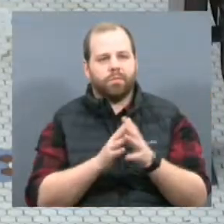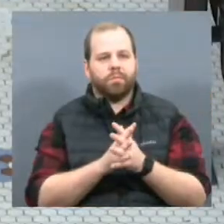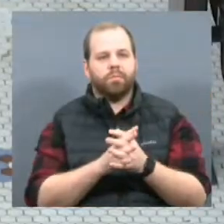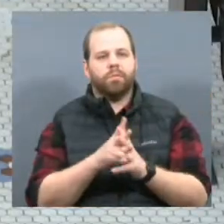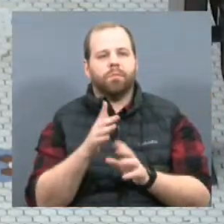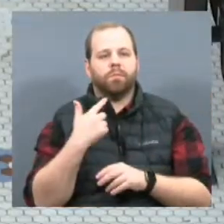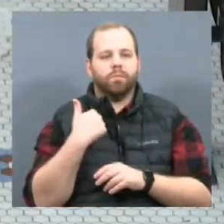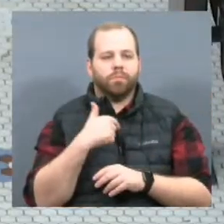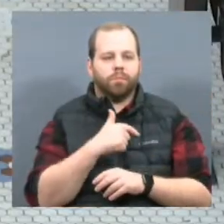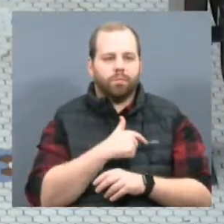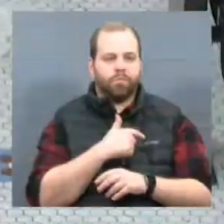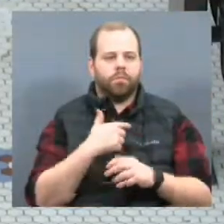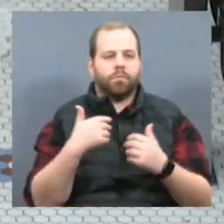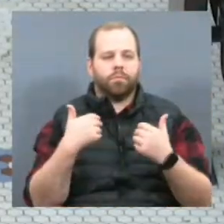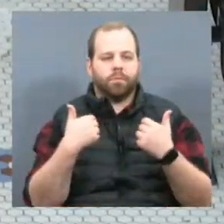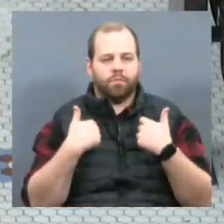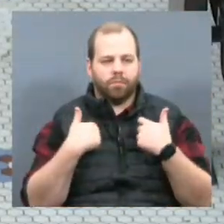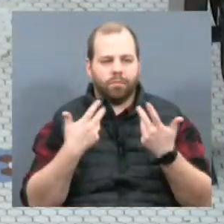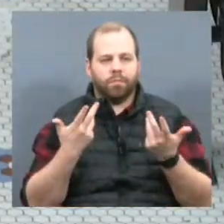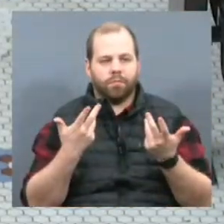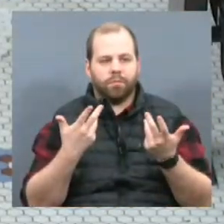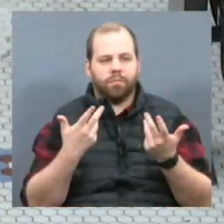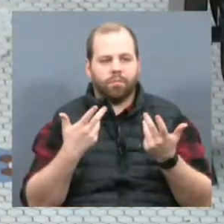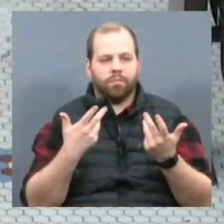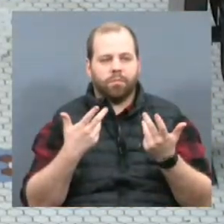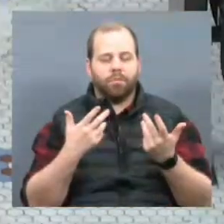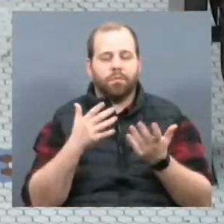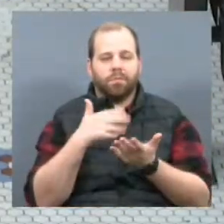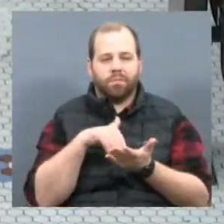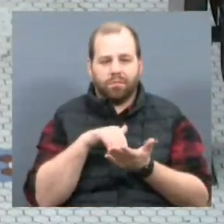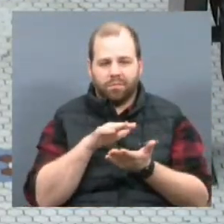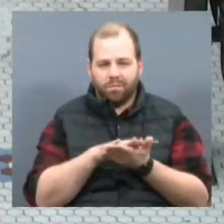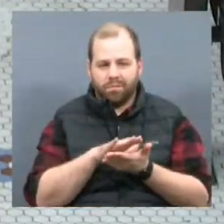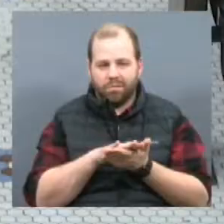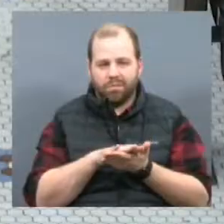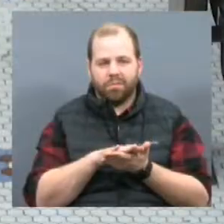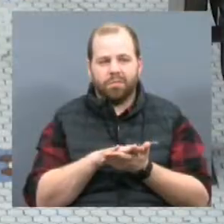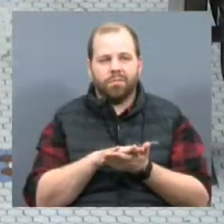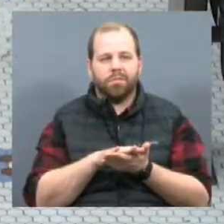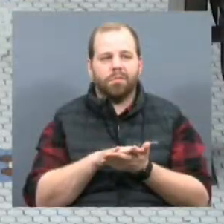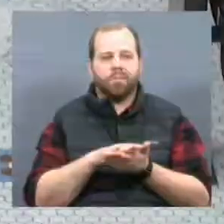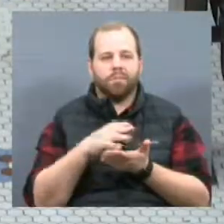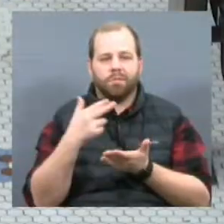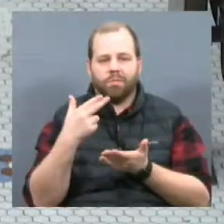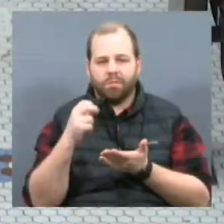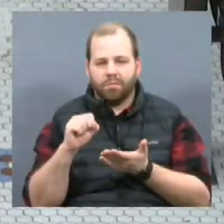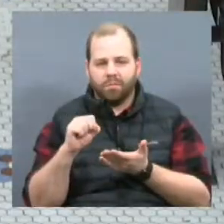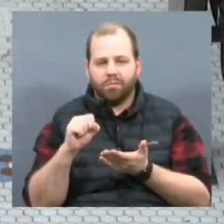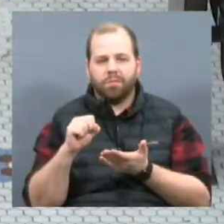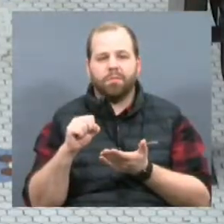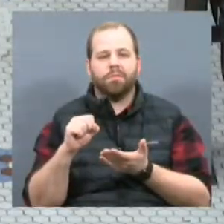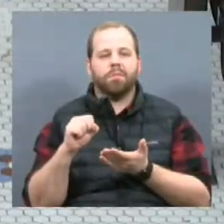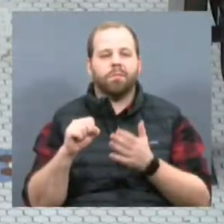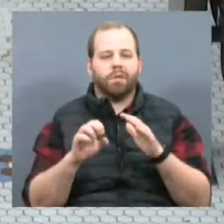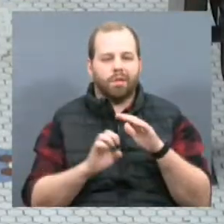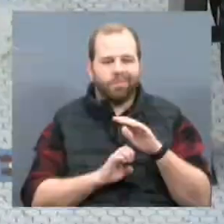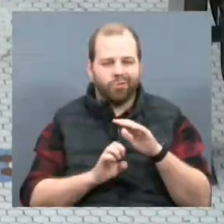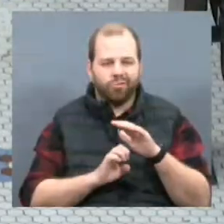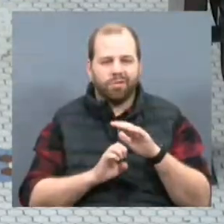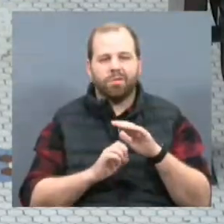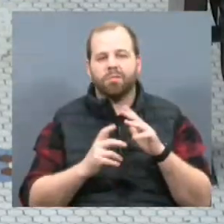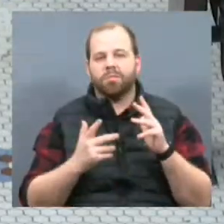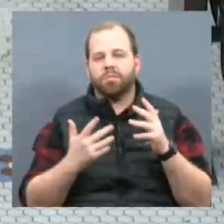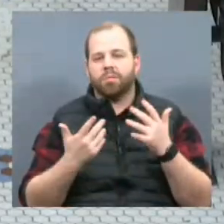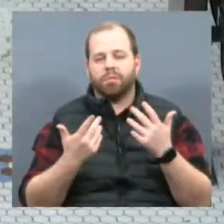We have, additionally, our middle school, kindergarten, middle school, high school, elementary school, they're just in and